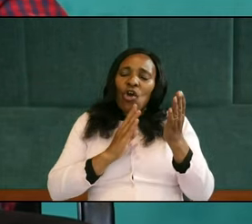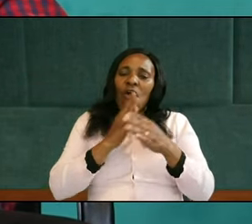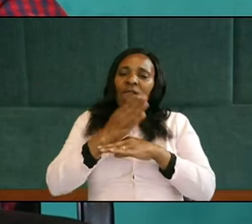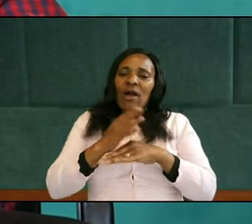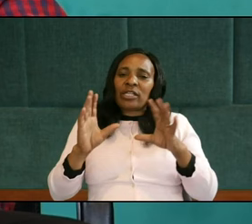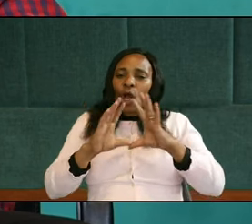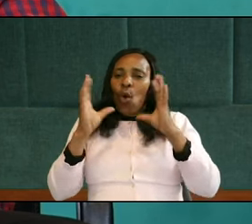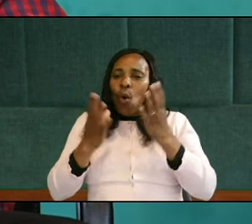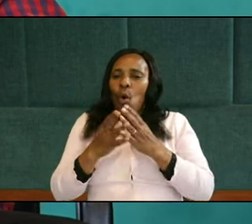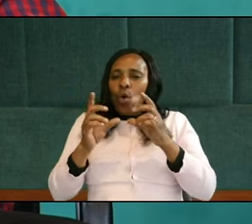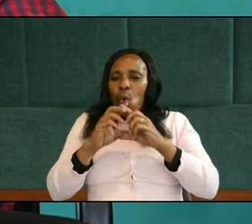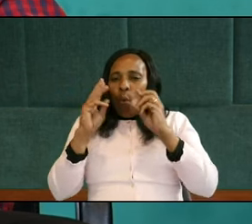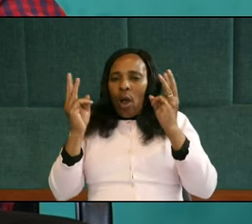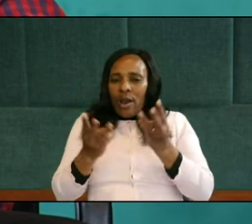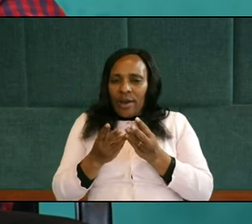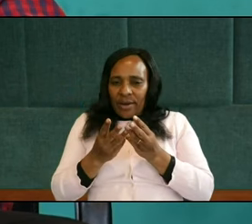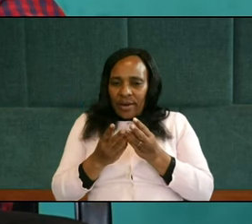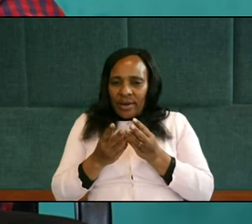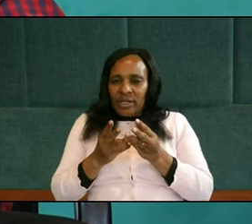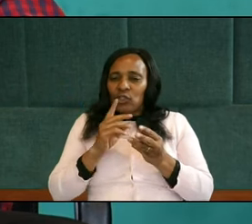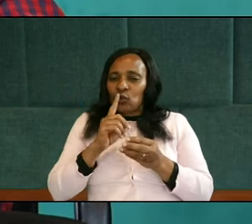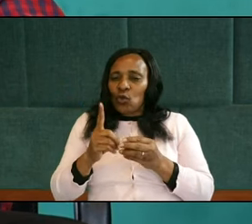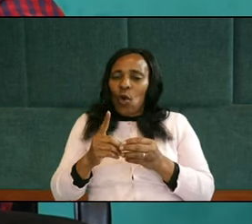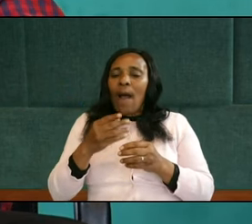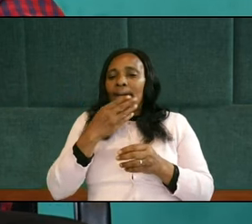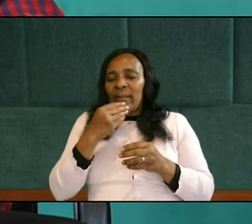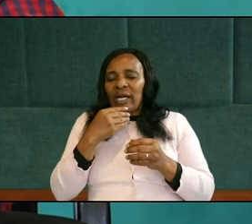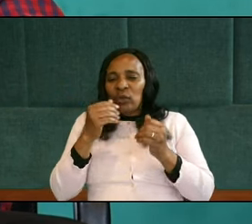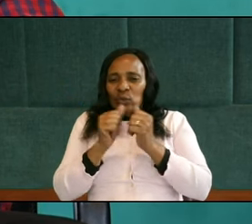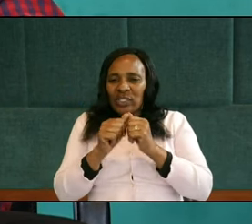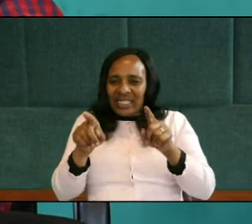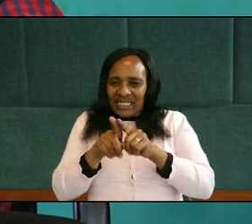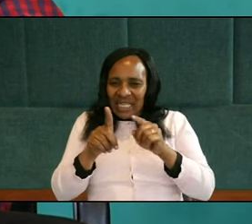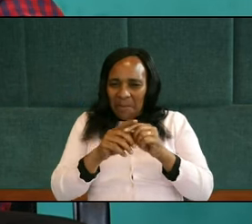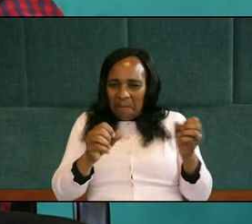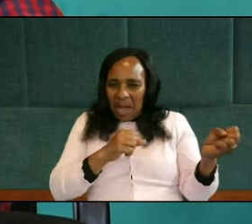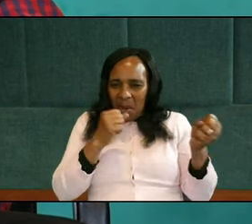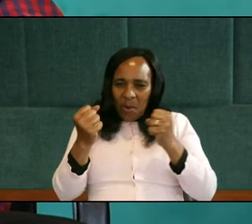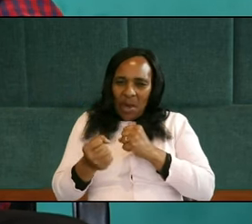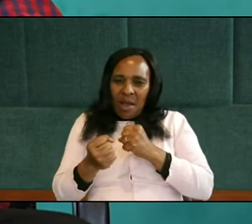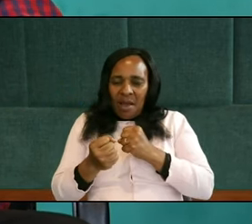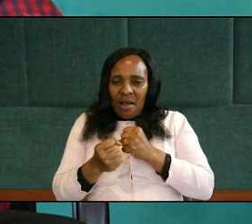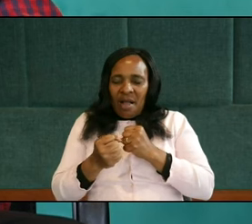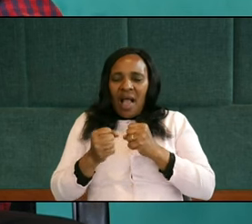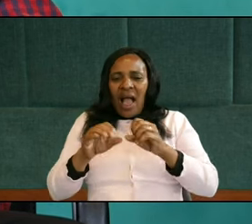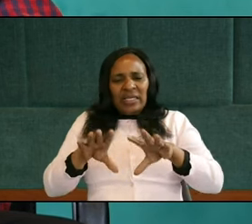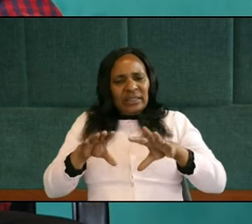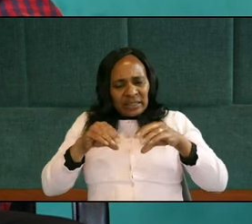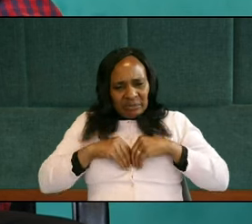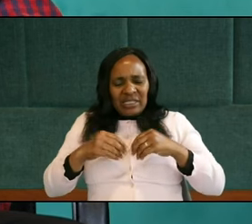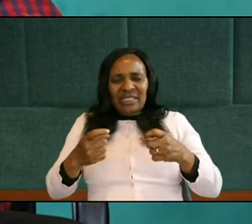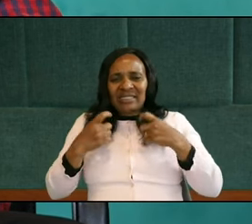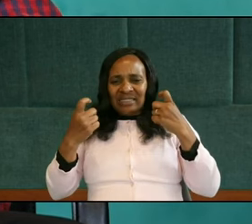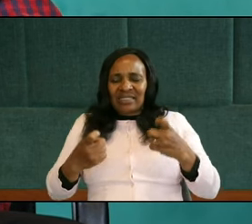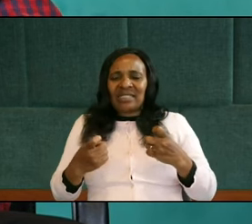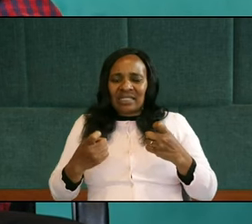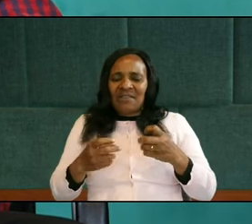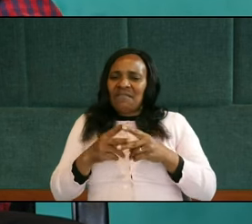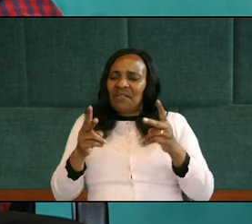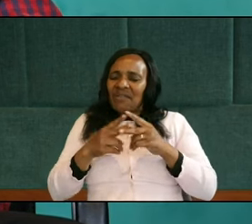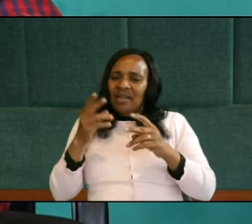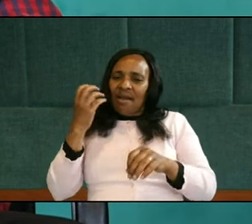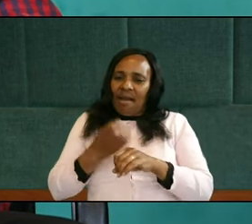world. So as a man with that kind of power, admitting his sin would be very